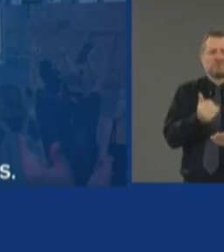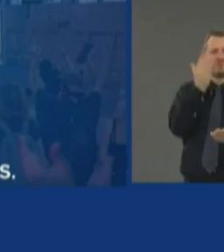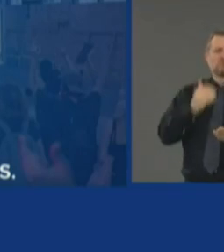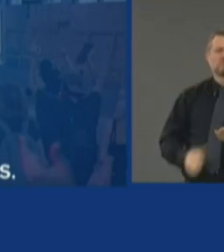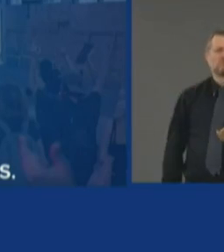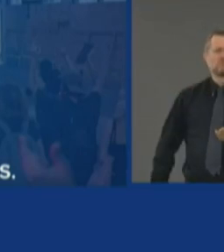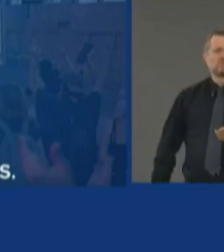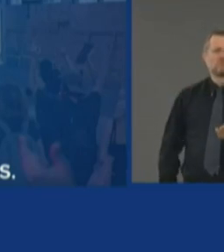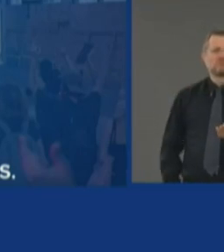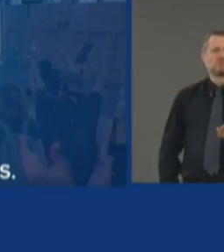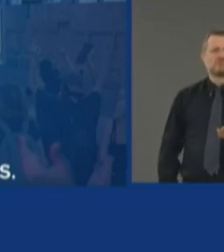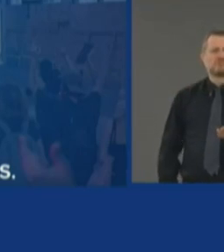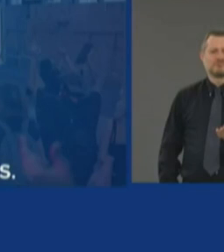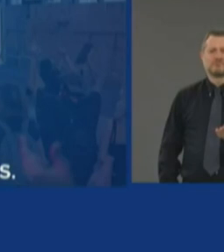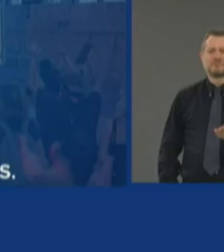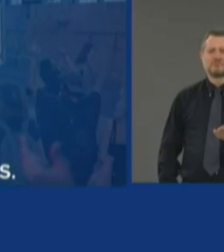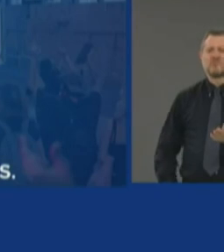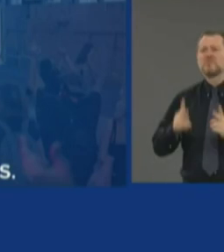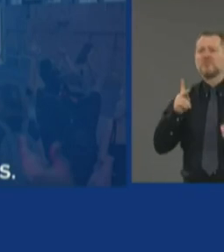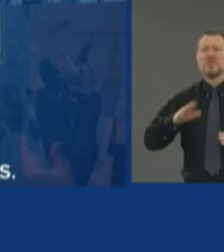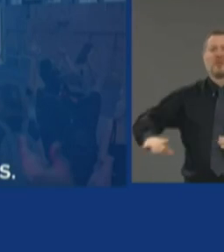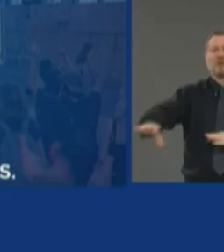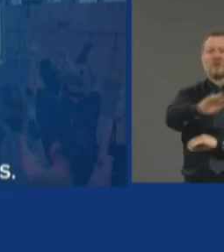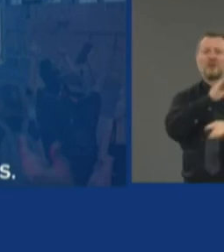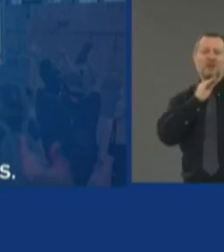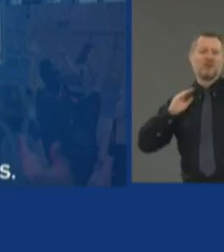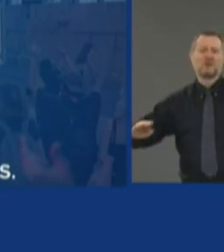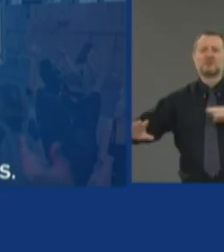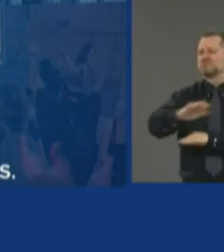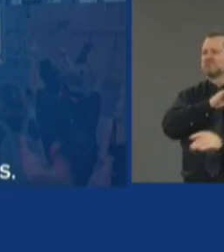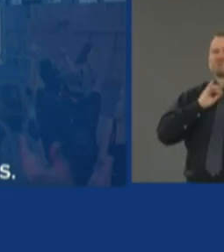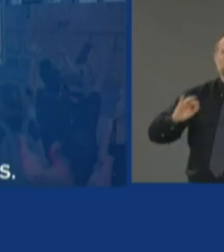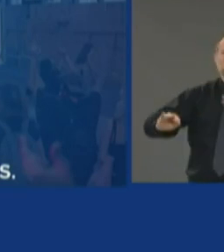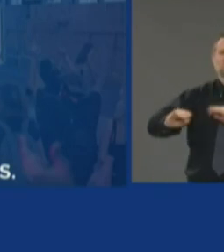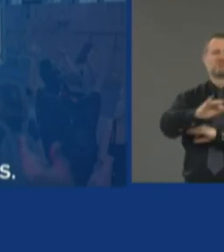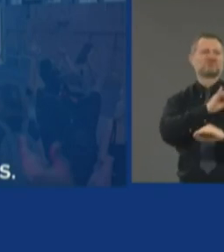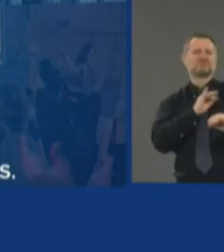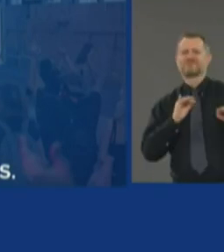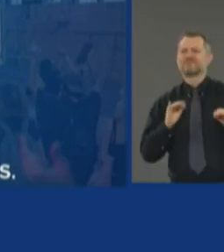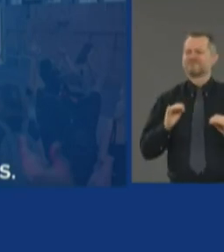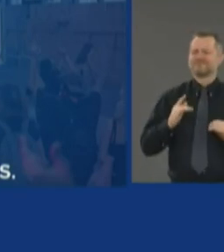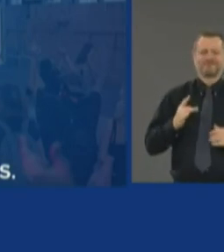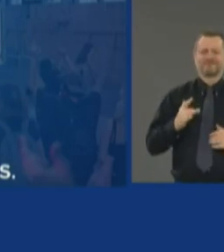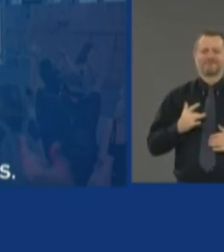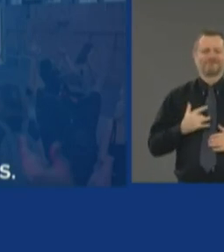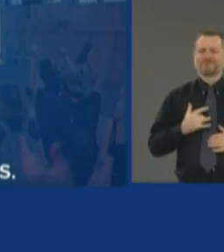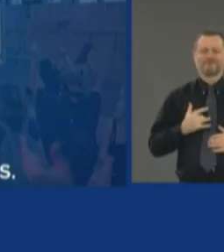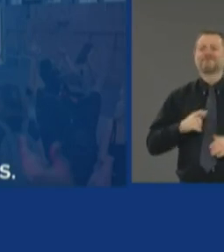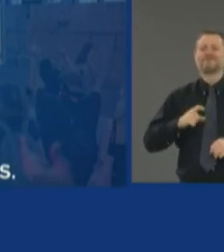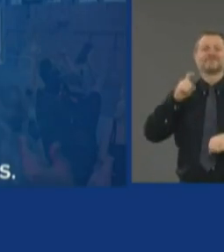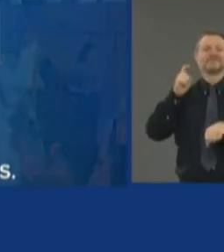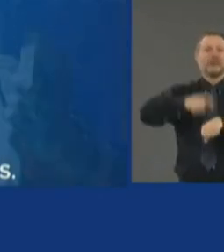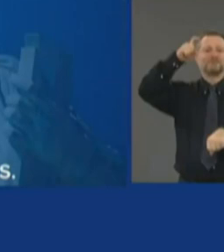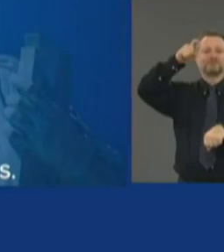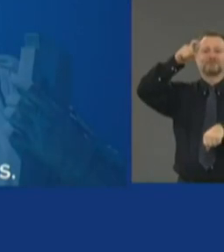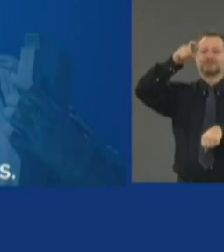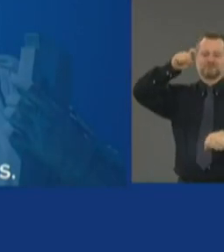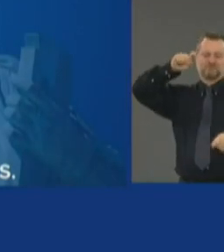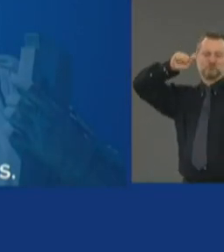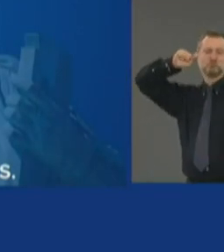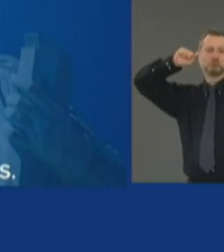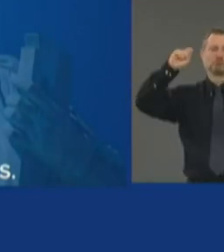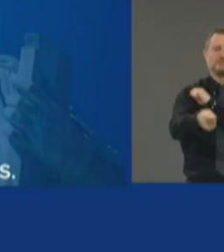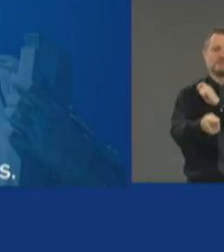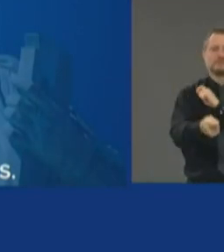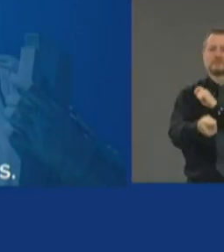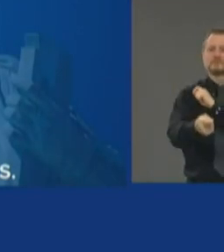What people are saying is we must change and we must stop the